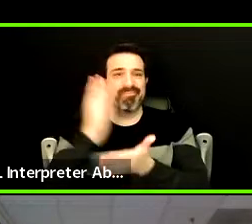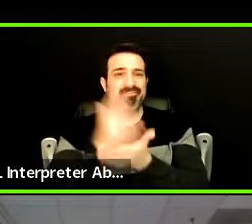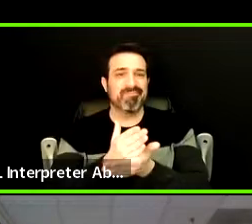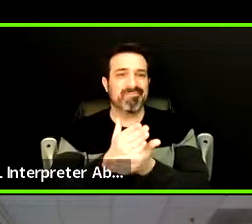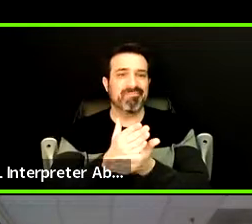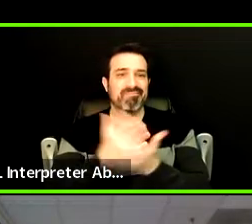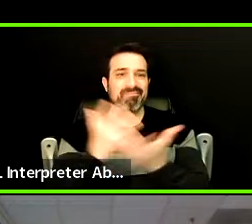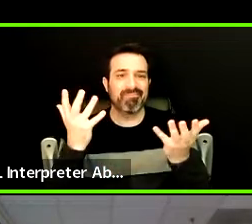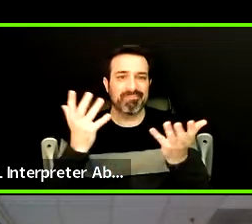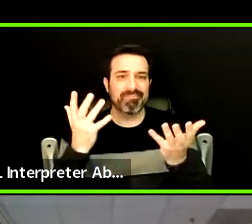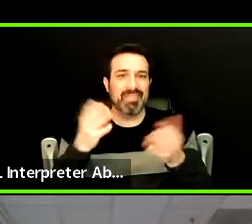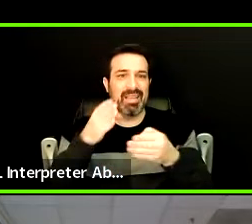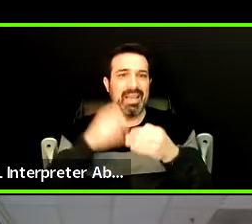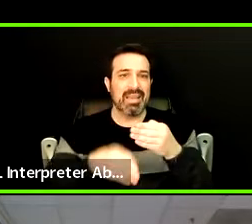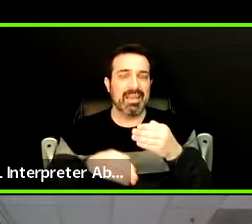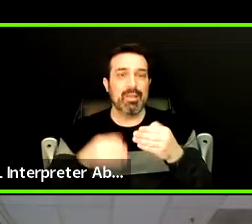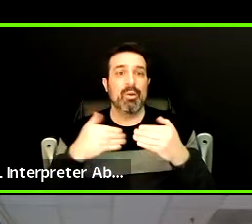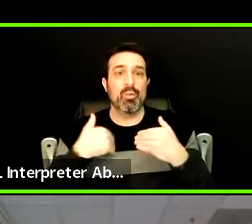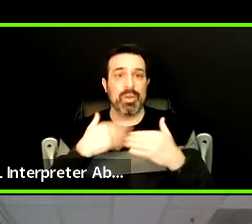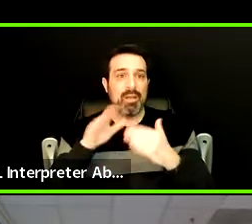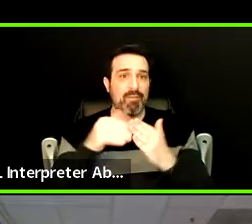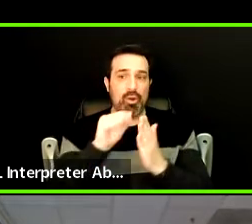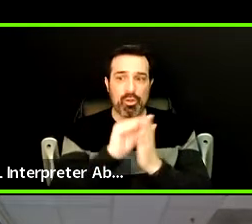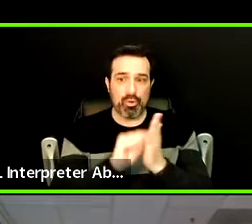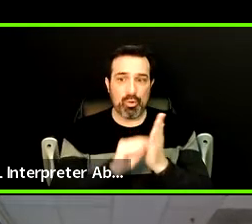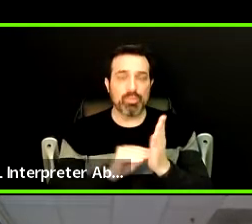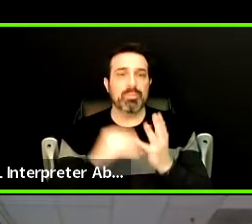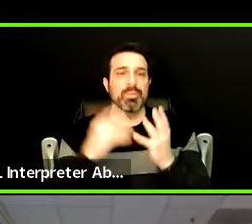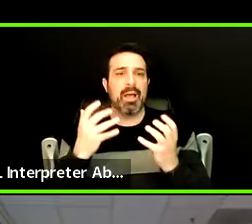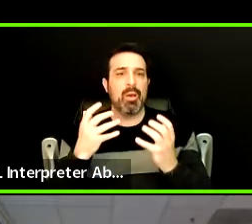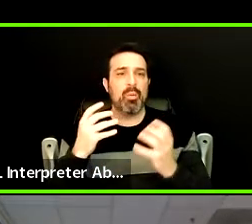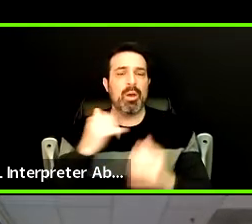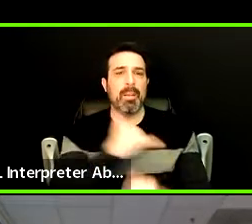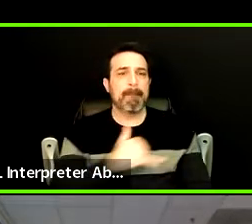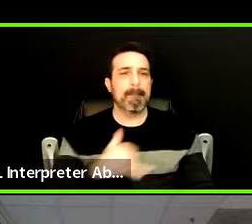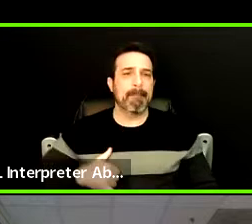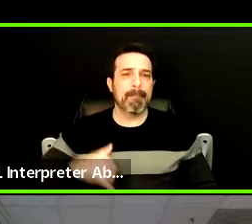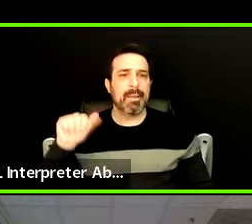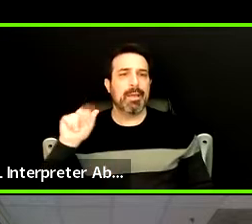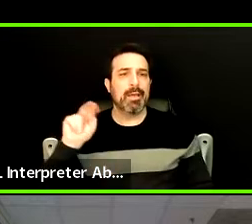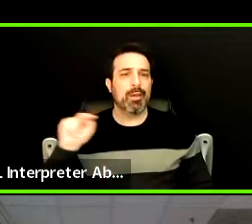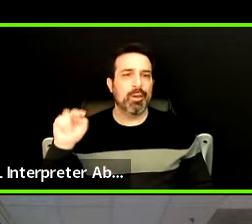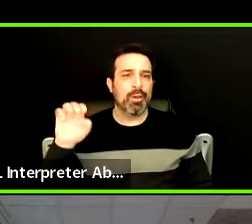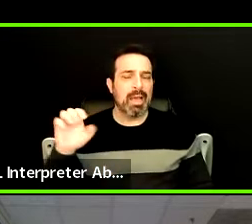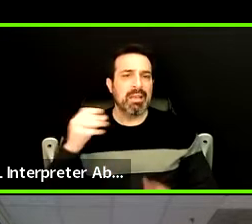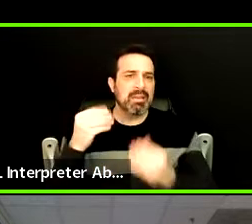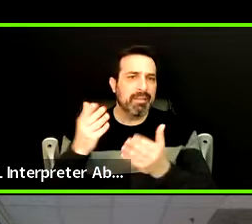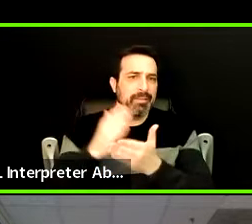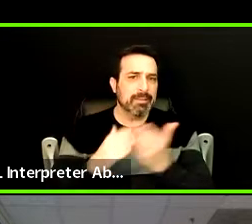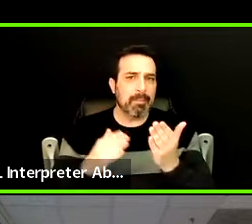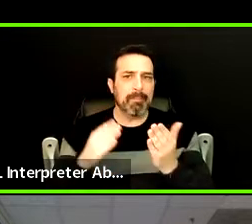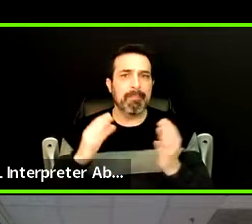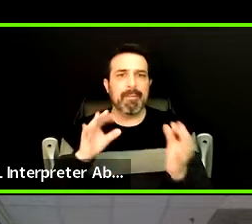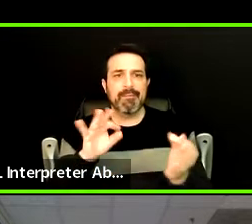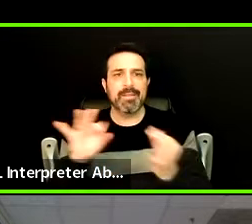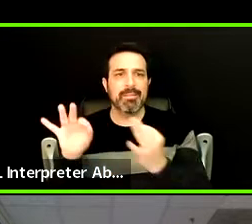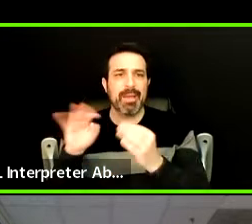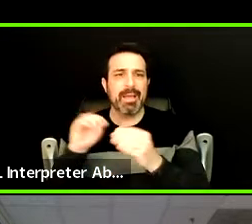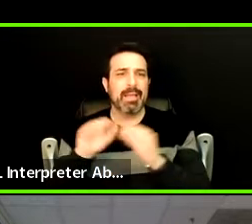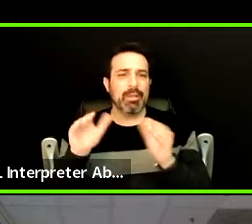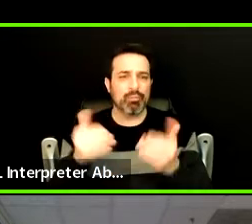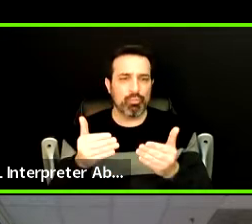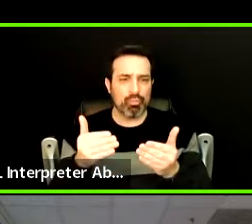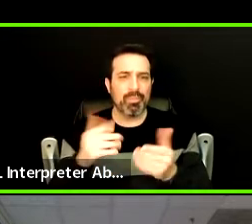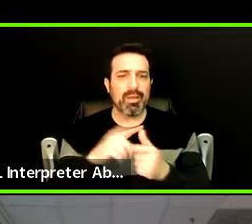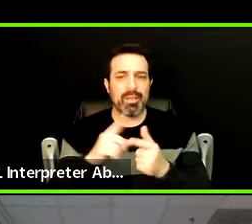end there. We do have all the notes, but I would like to give Mary Ann an opportunity to give some of the feedback that was in the room,